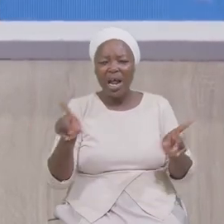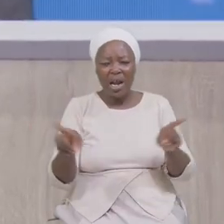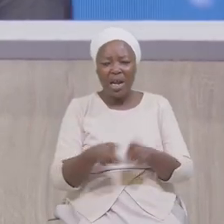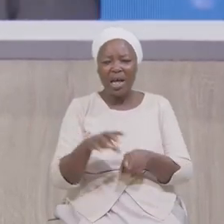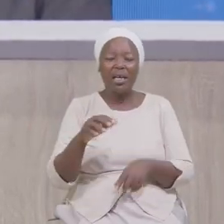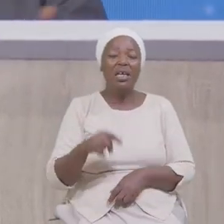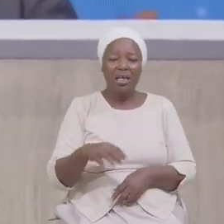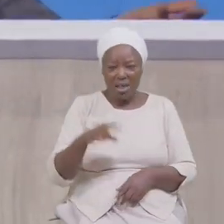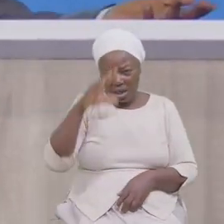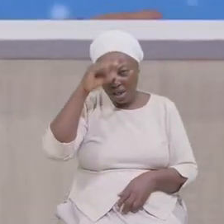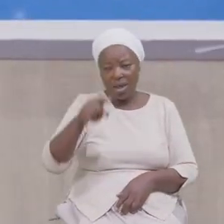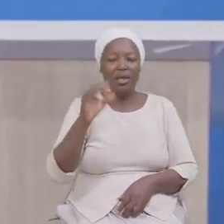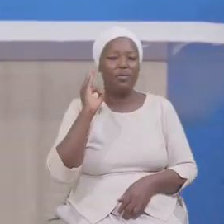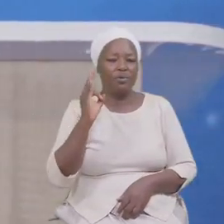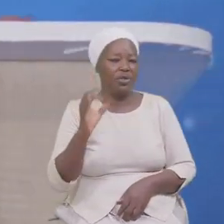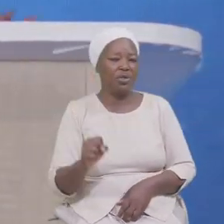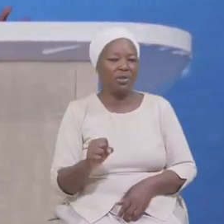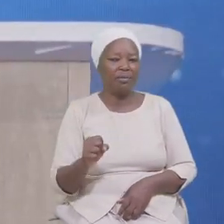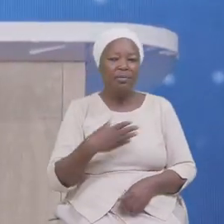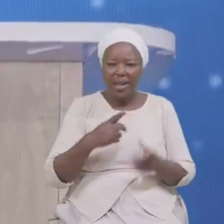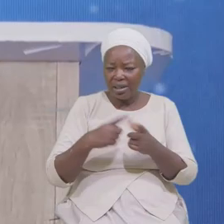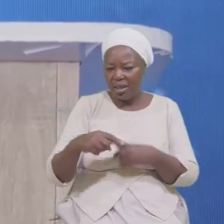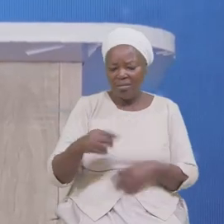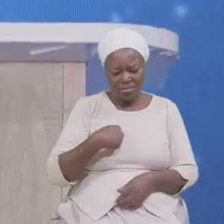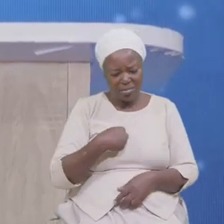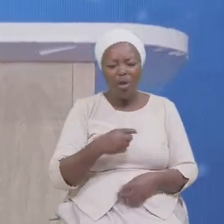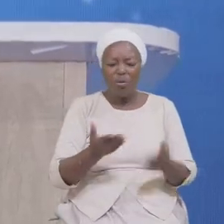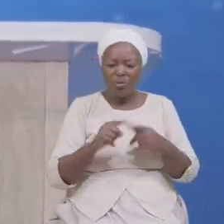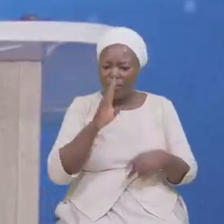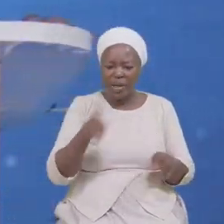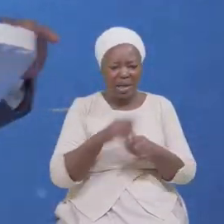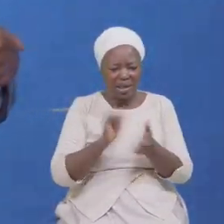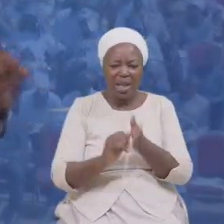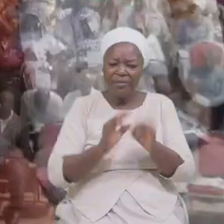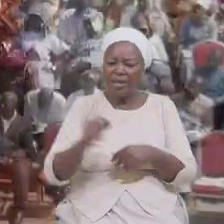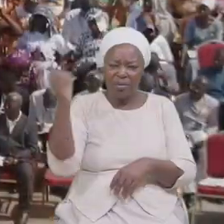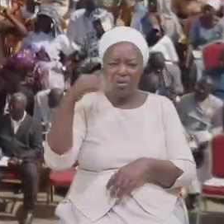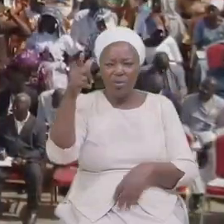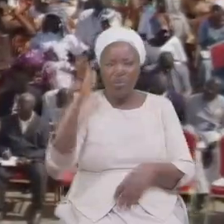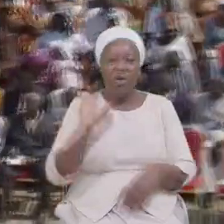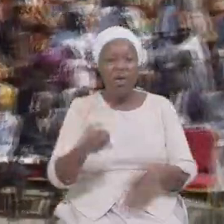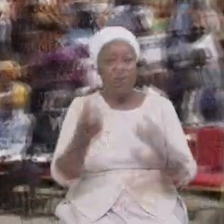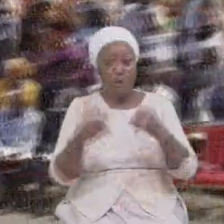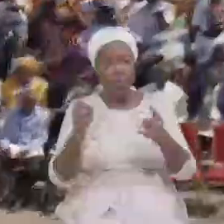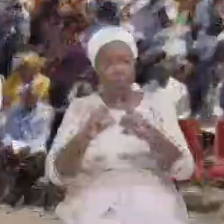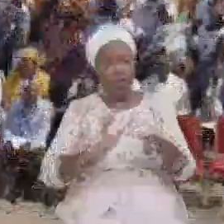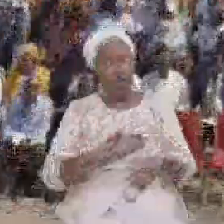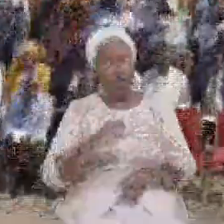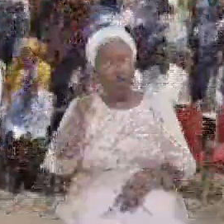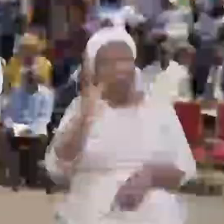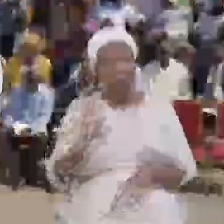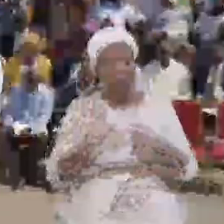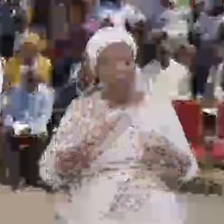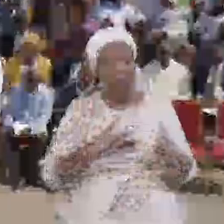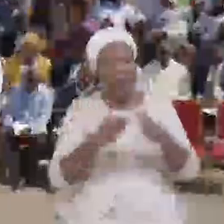And then I want to be like that. If the grace of God can come to our pastor, to our leader,